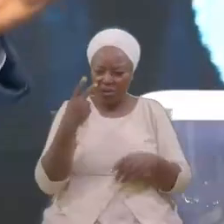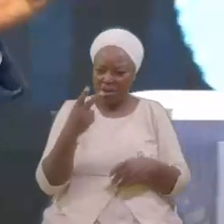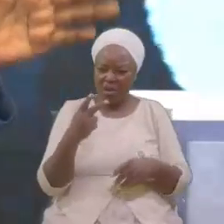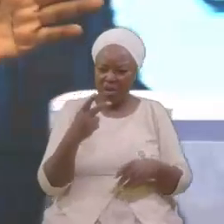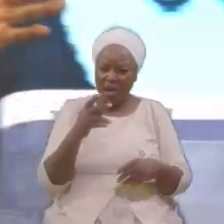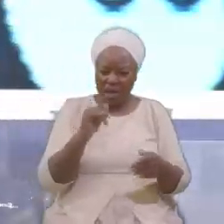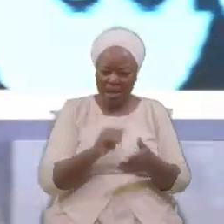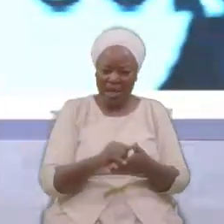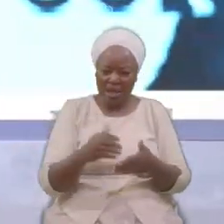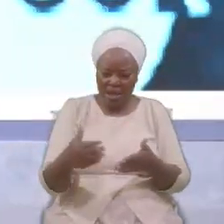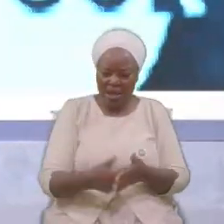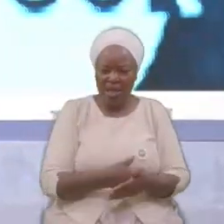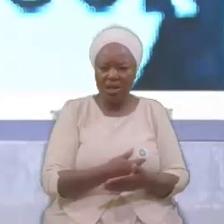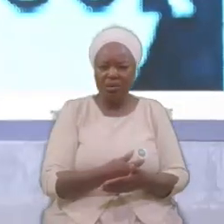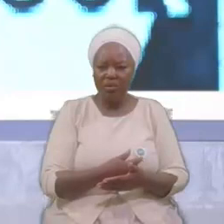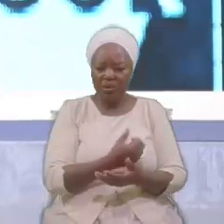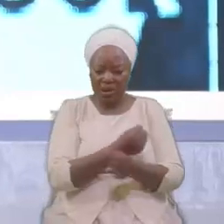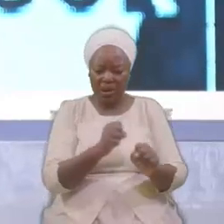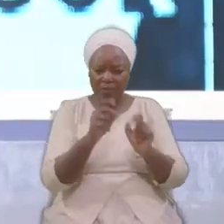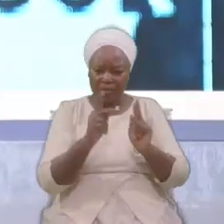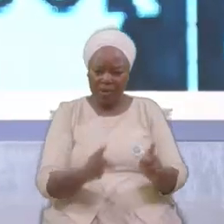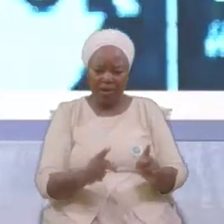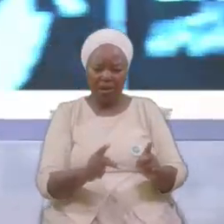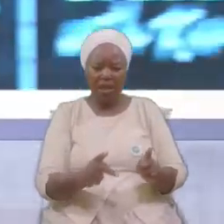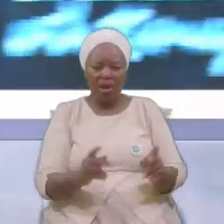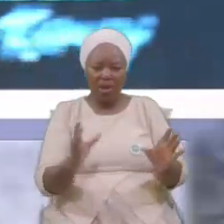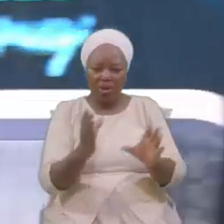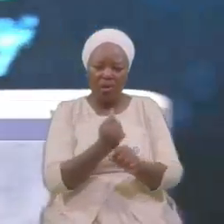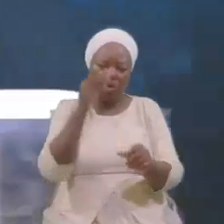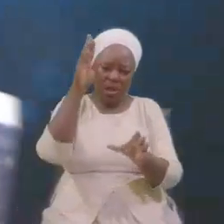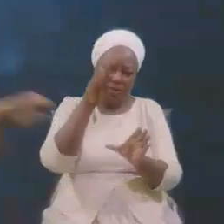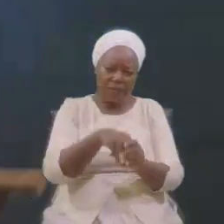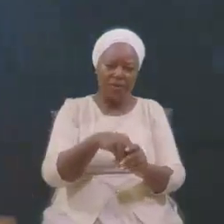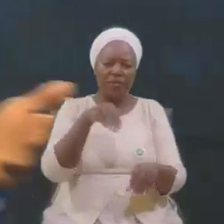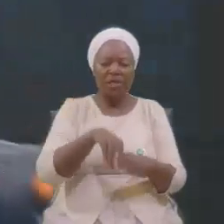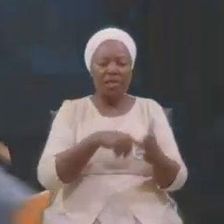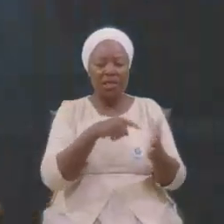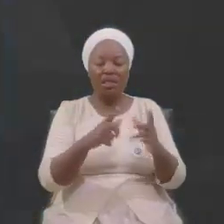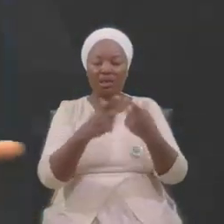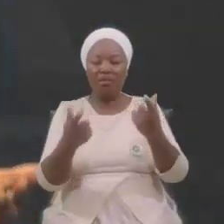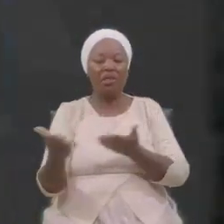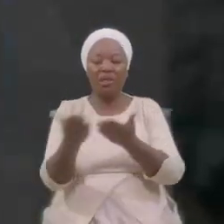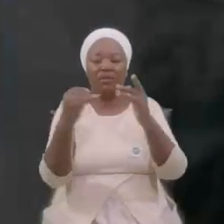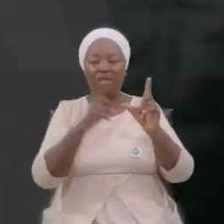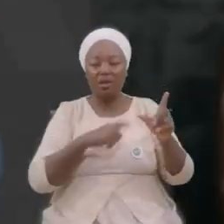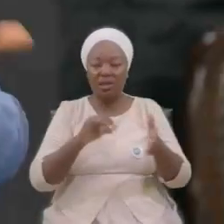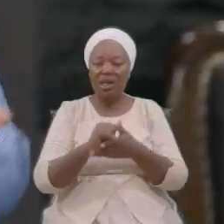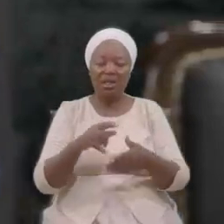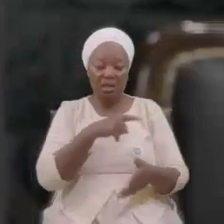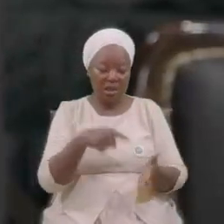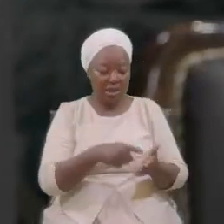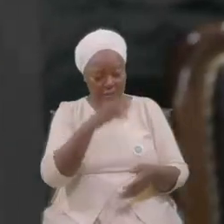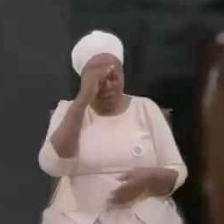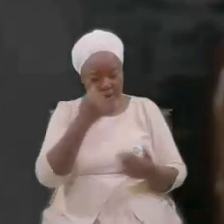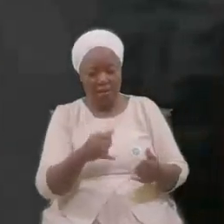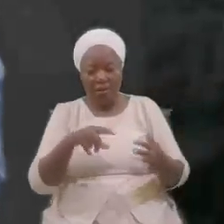this great service of the Lord, that he was introducing people to Christ. And the